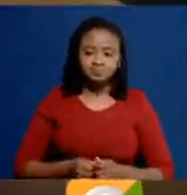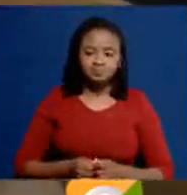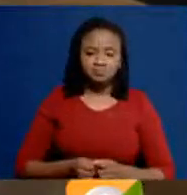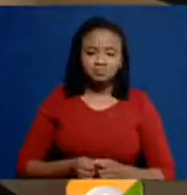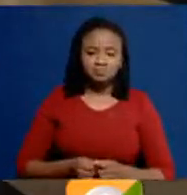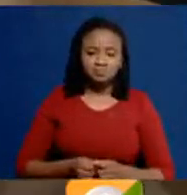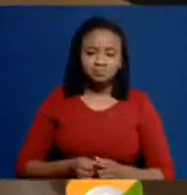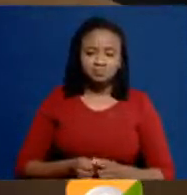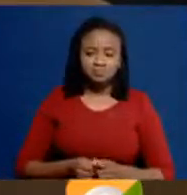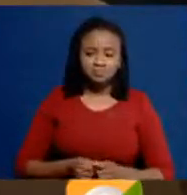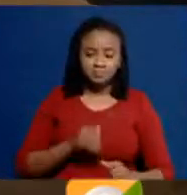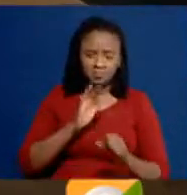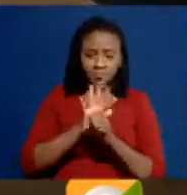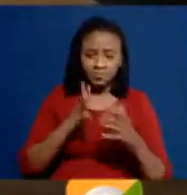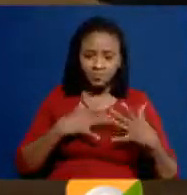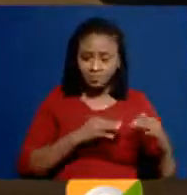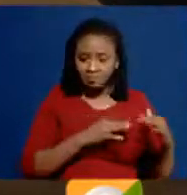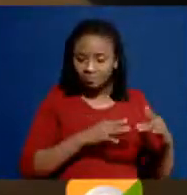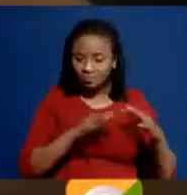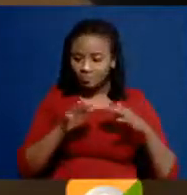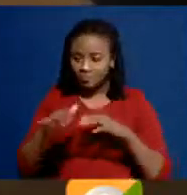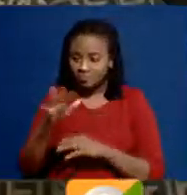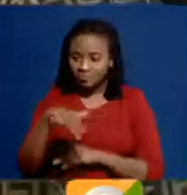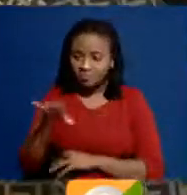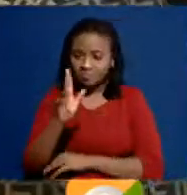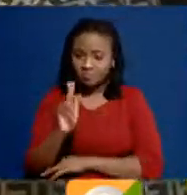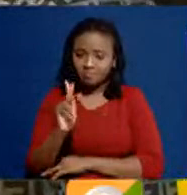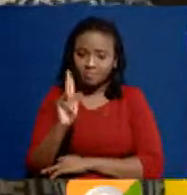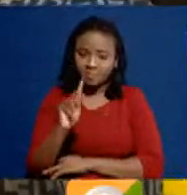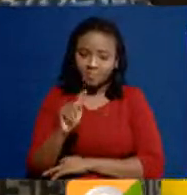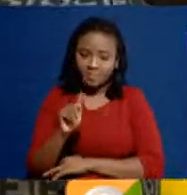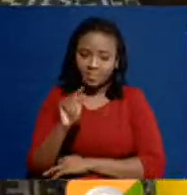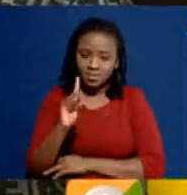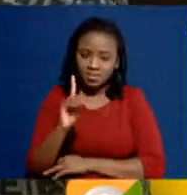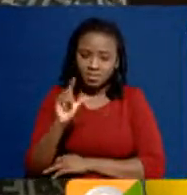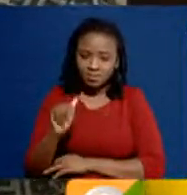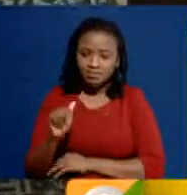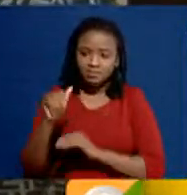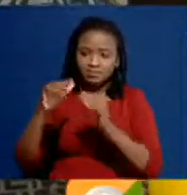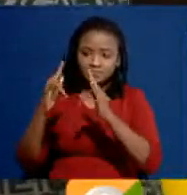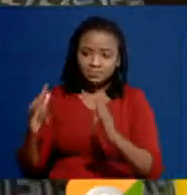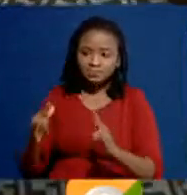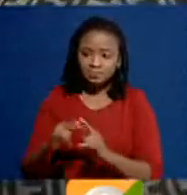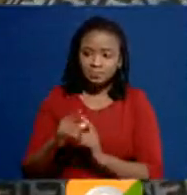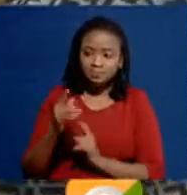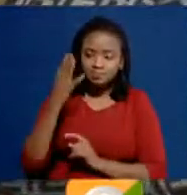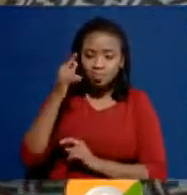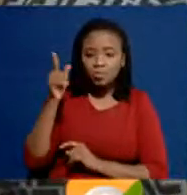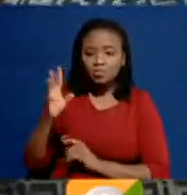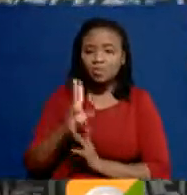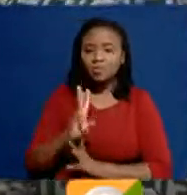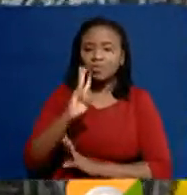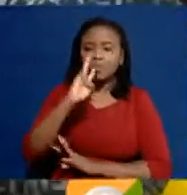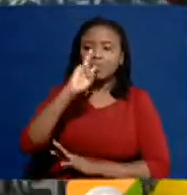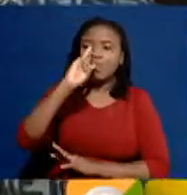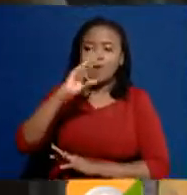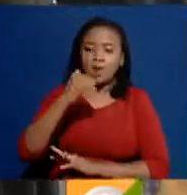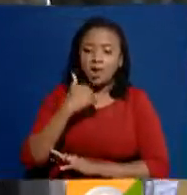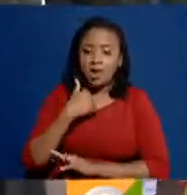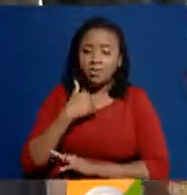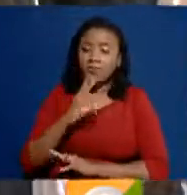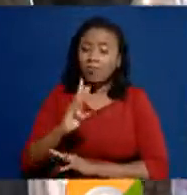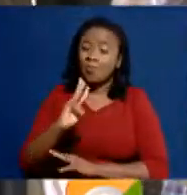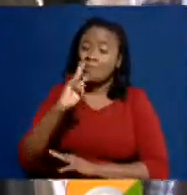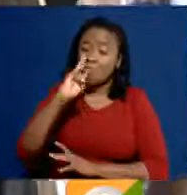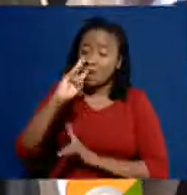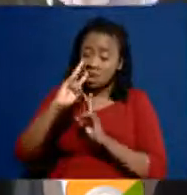of showgoers were drawn to the KTDA stand, the main attraction here being wine made from tea. Harrison